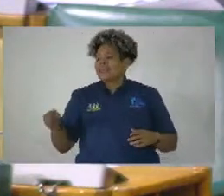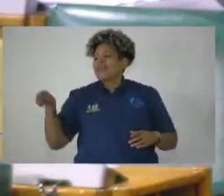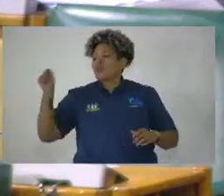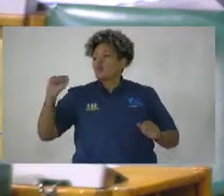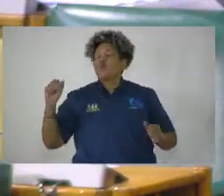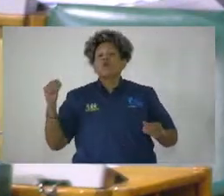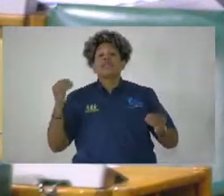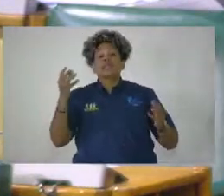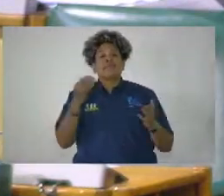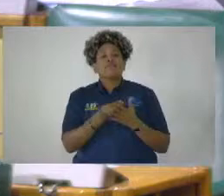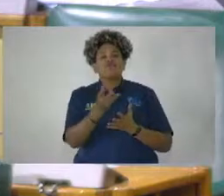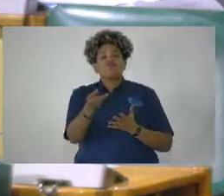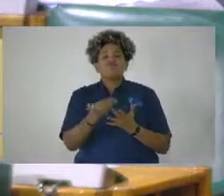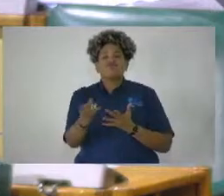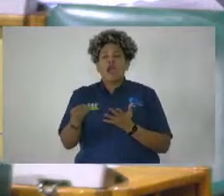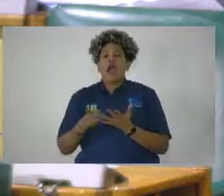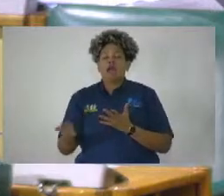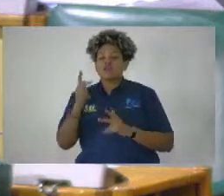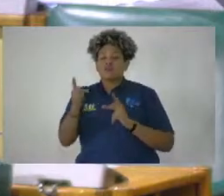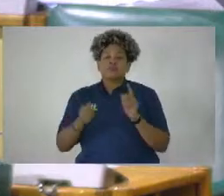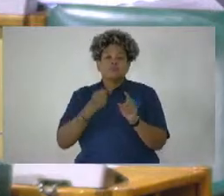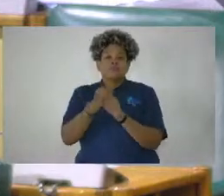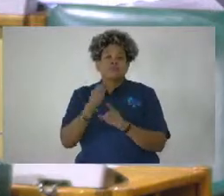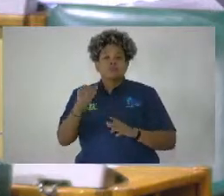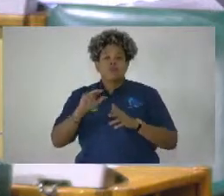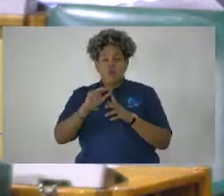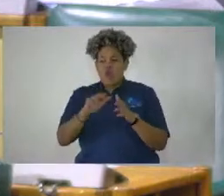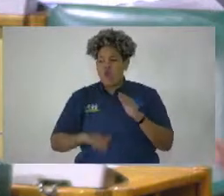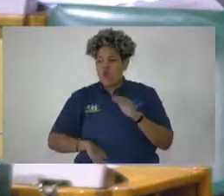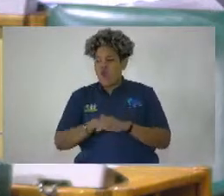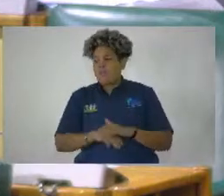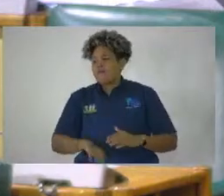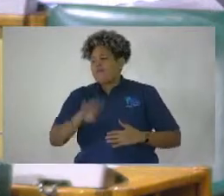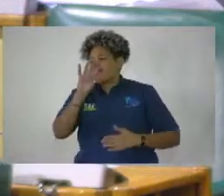give grants to people affected by the hurricane, up to